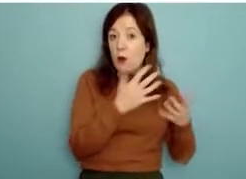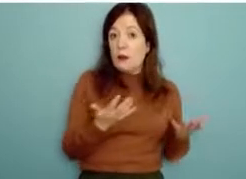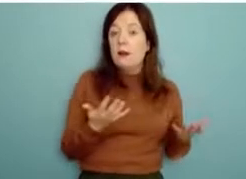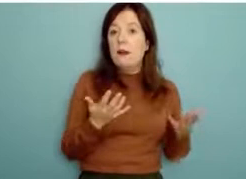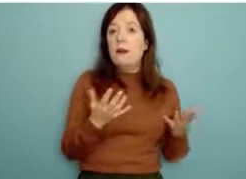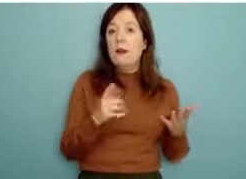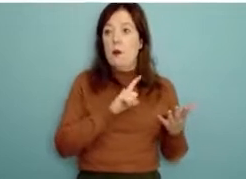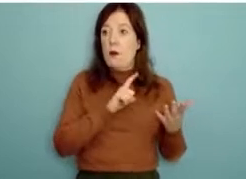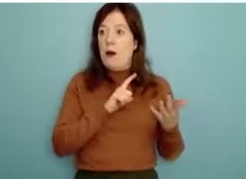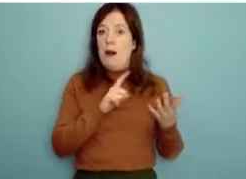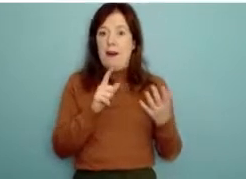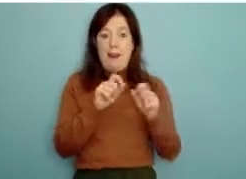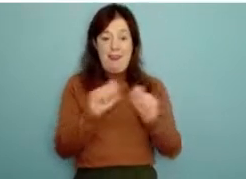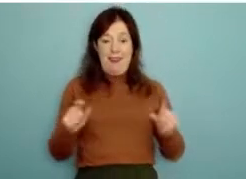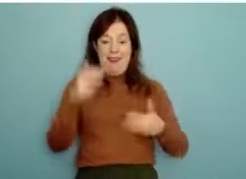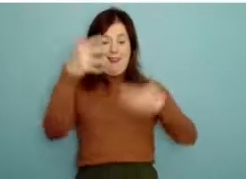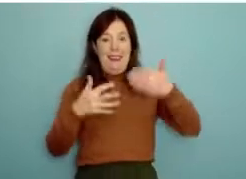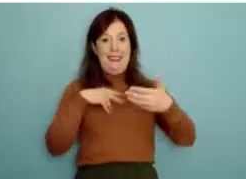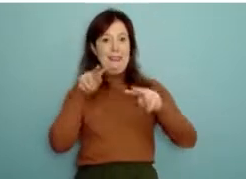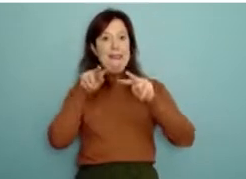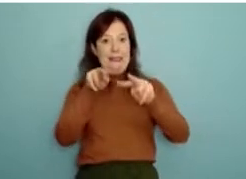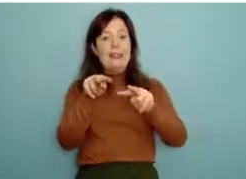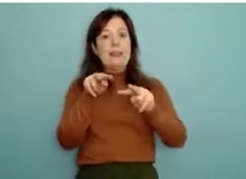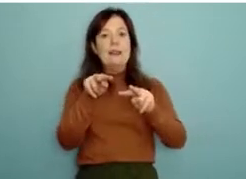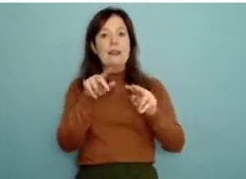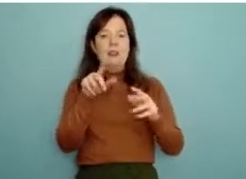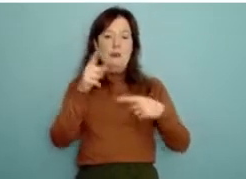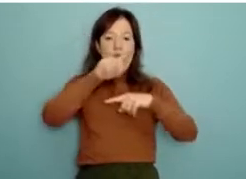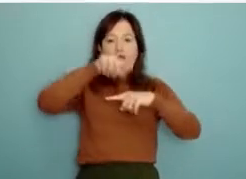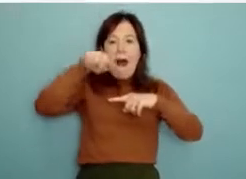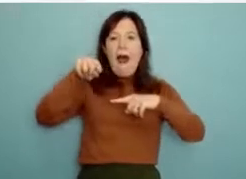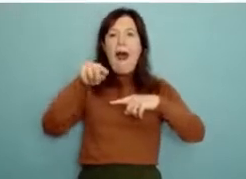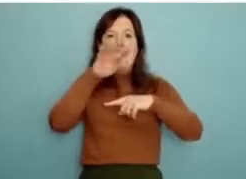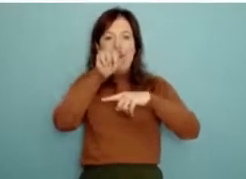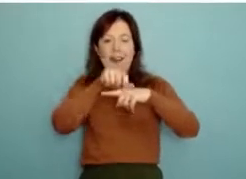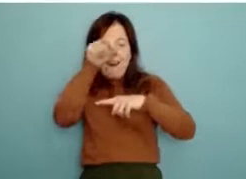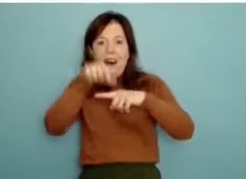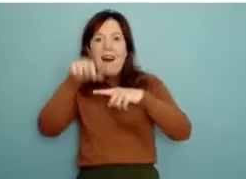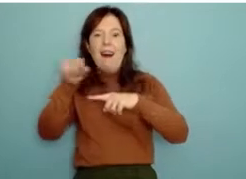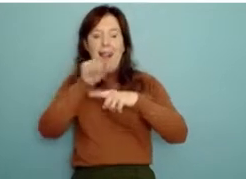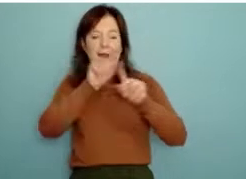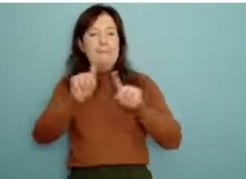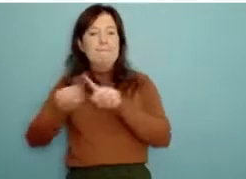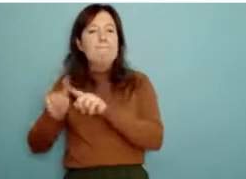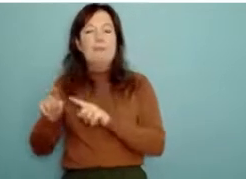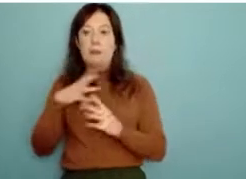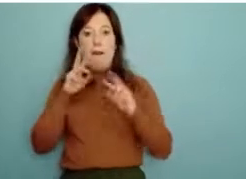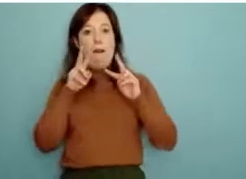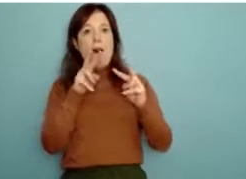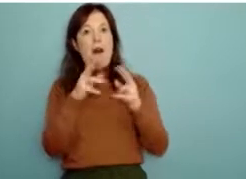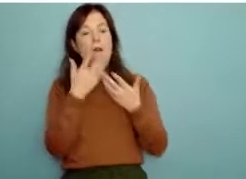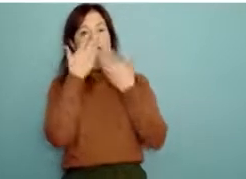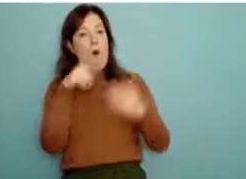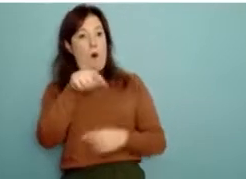and displaying your results so people can see graphs and see how things are progressing. And finally, I think that we heard